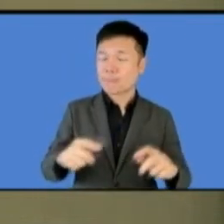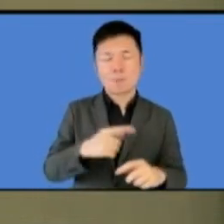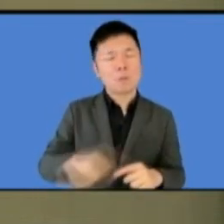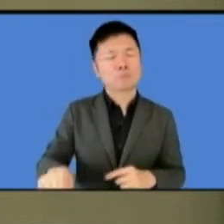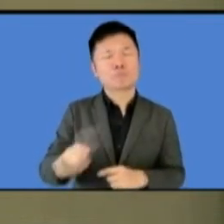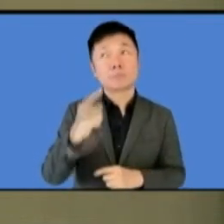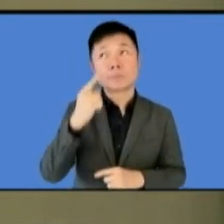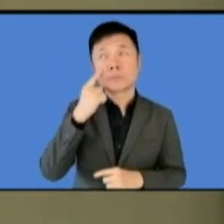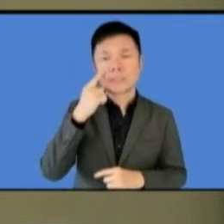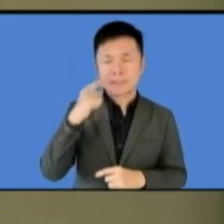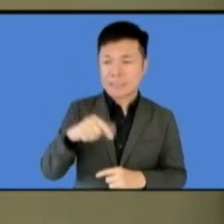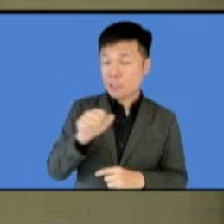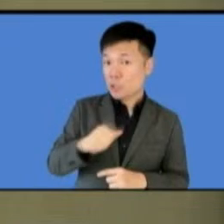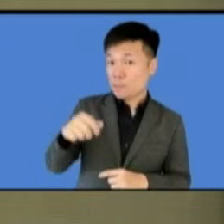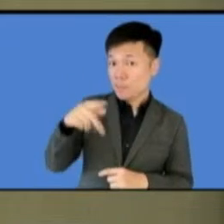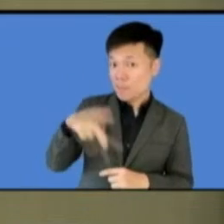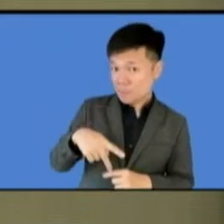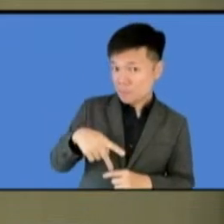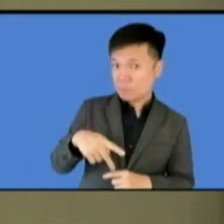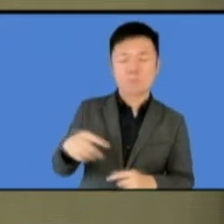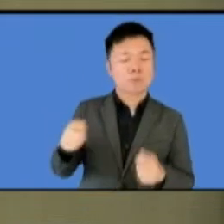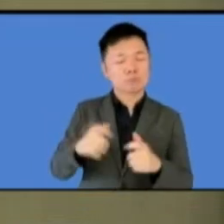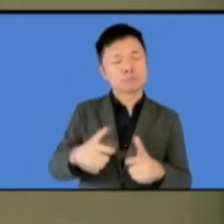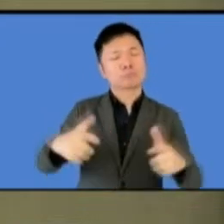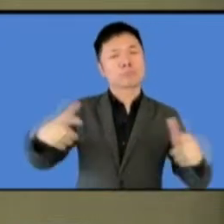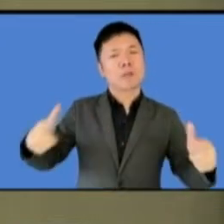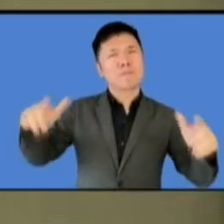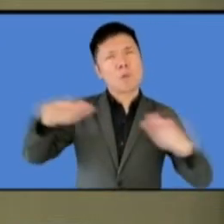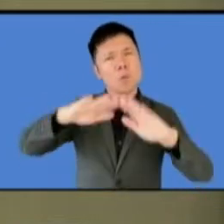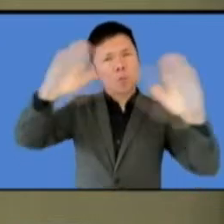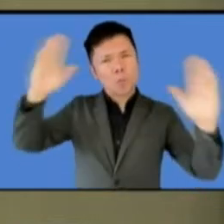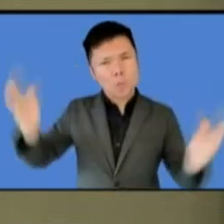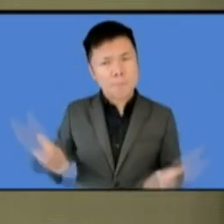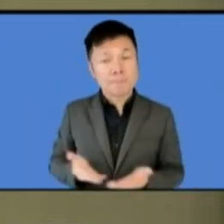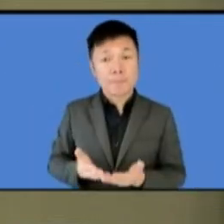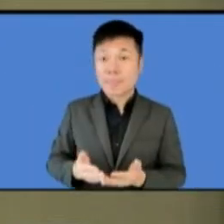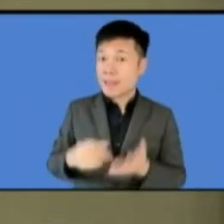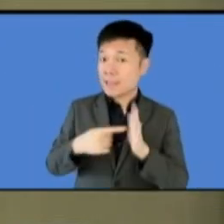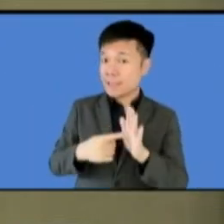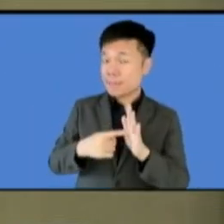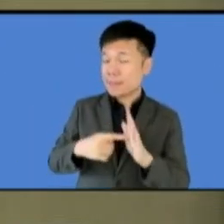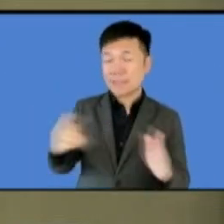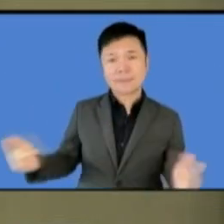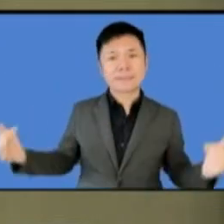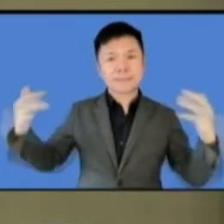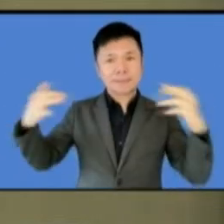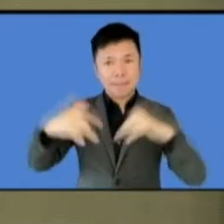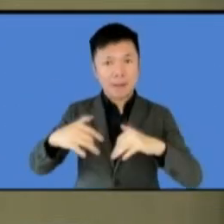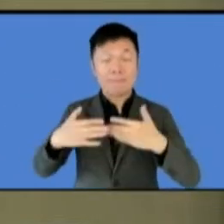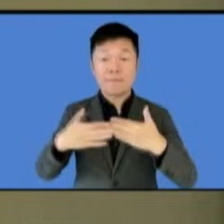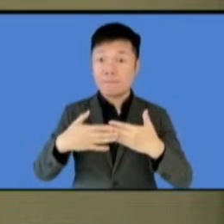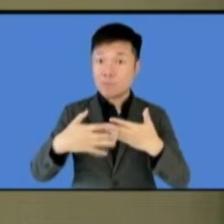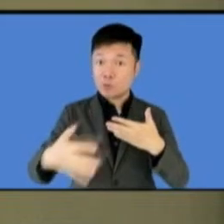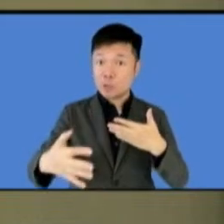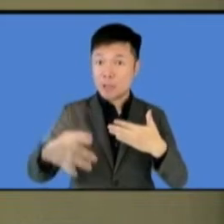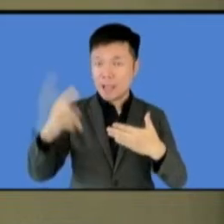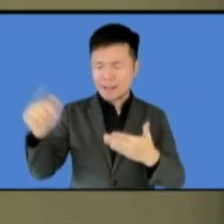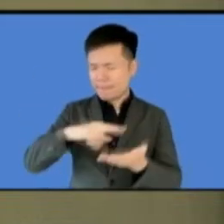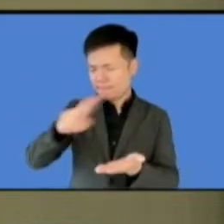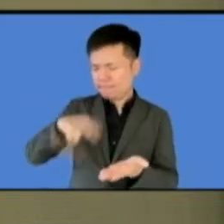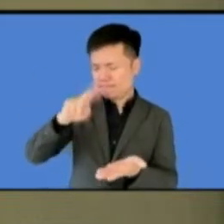global level, including, for example, with reference to the Summit of the Future and its Pact for the